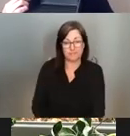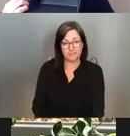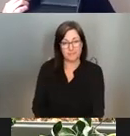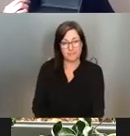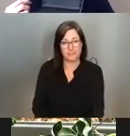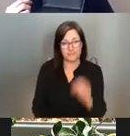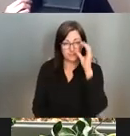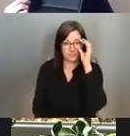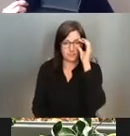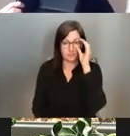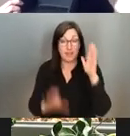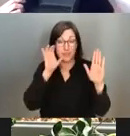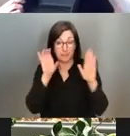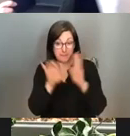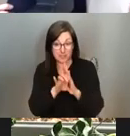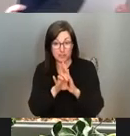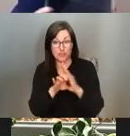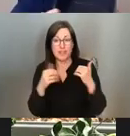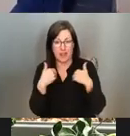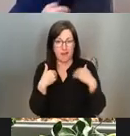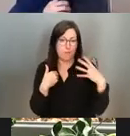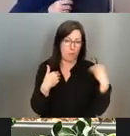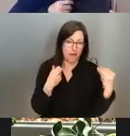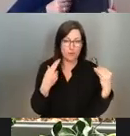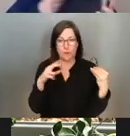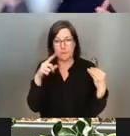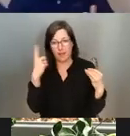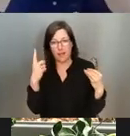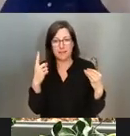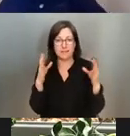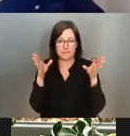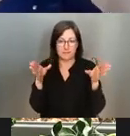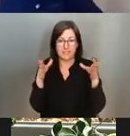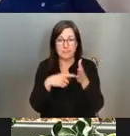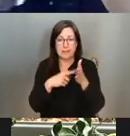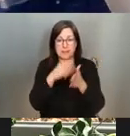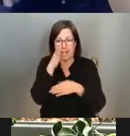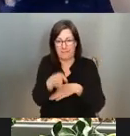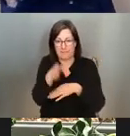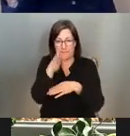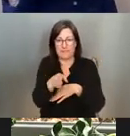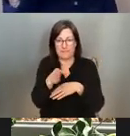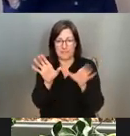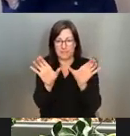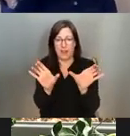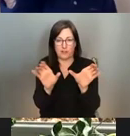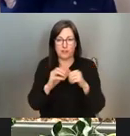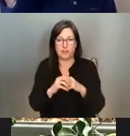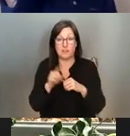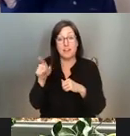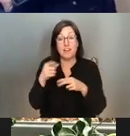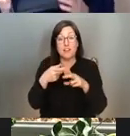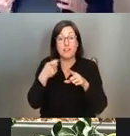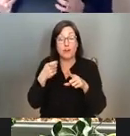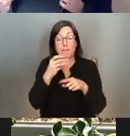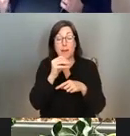happens to show a white box with the black channel in between. These happen to be from American Printing House